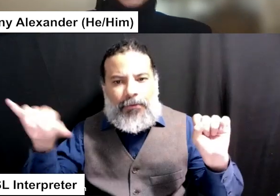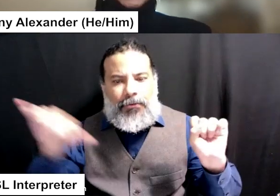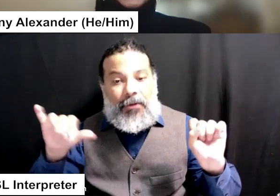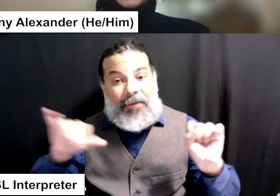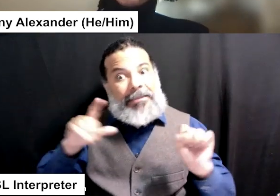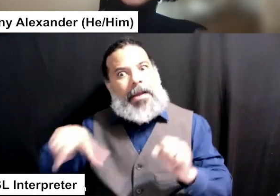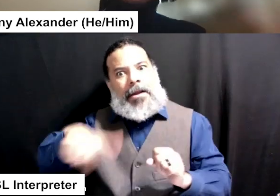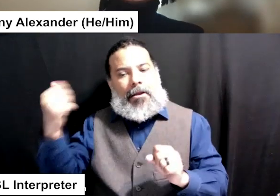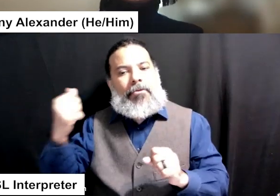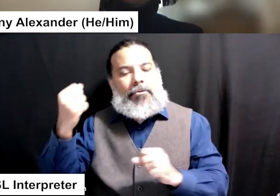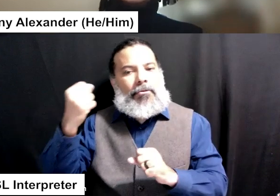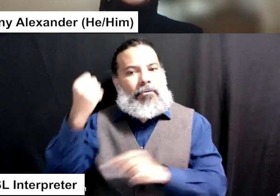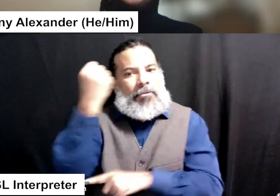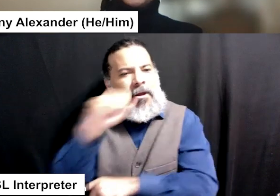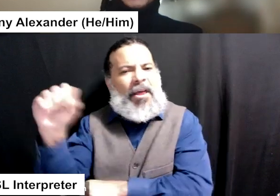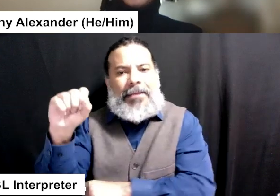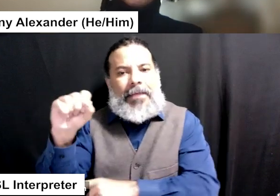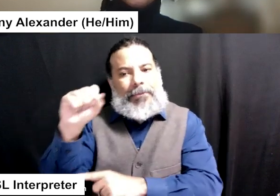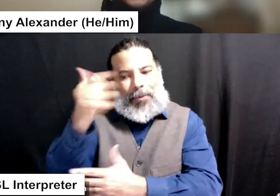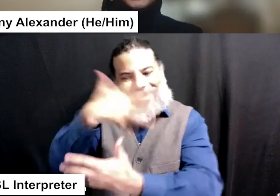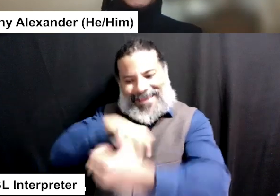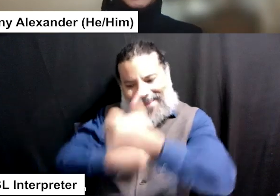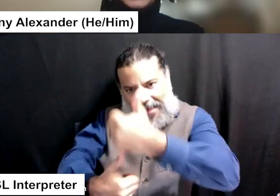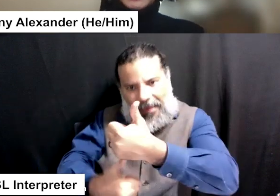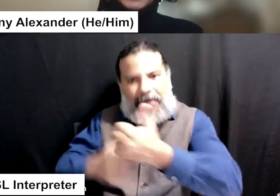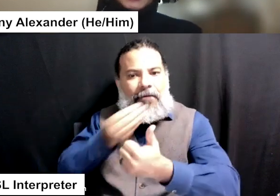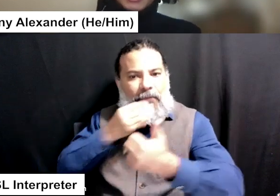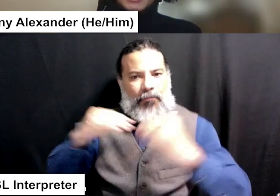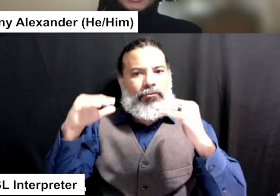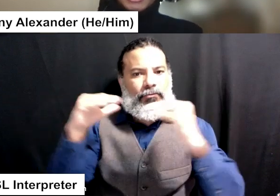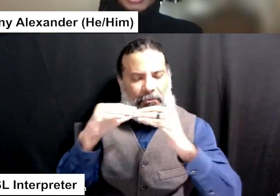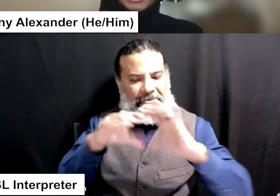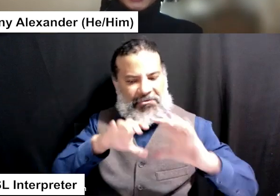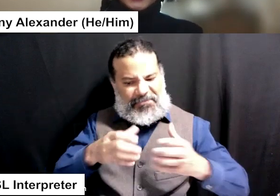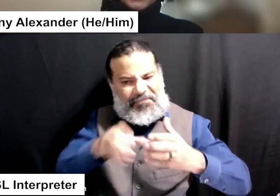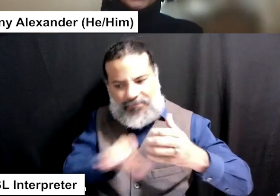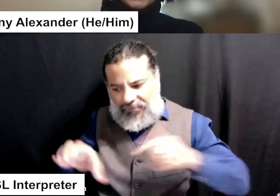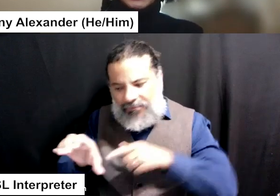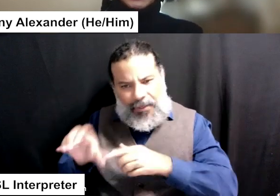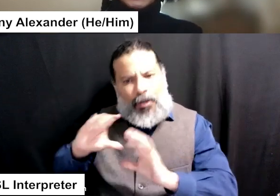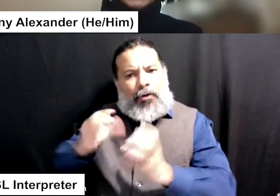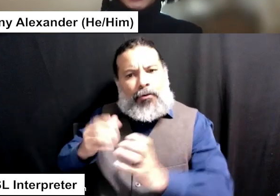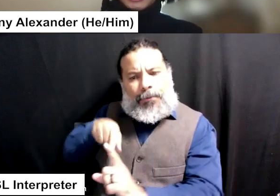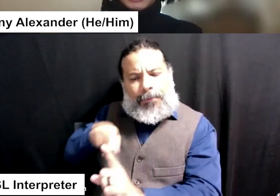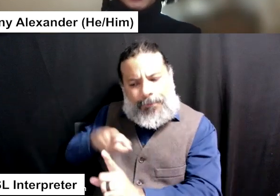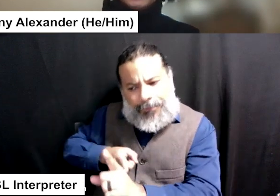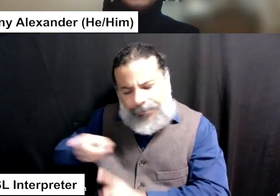movement that's kind of like a subset within food justice. And it